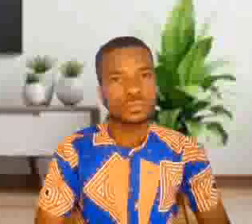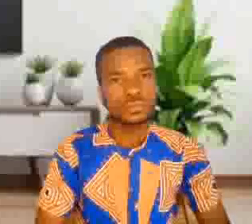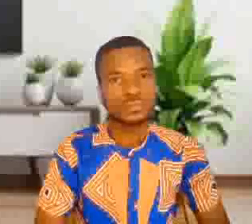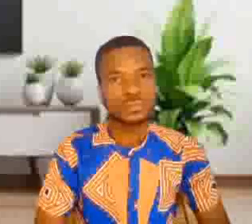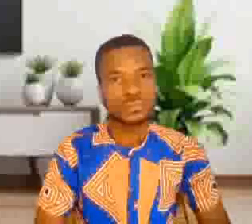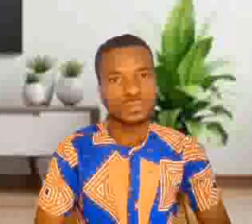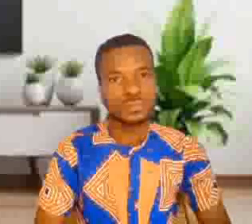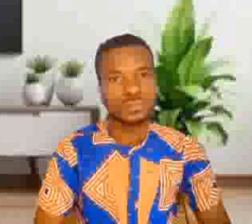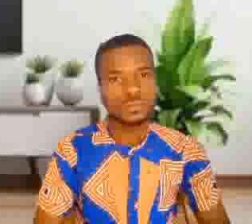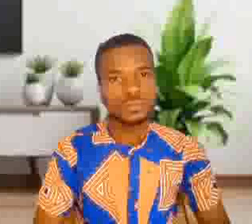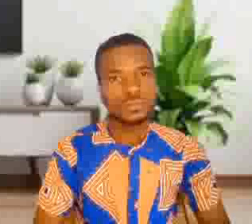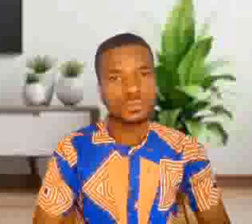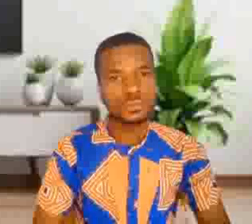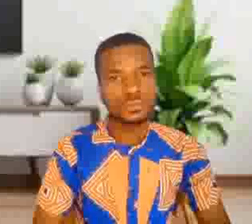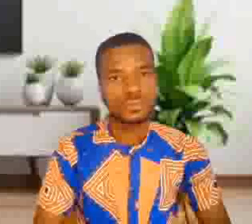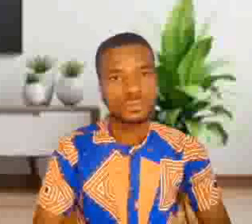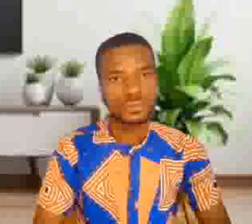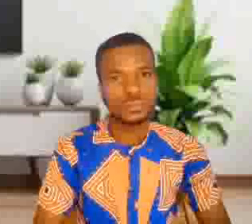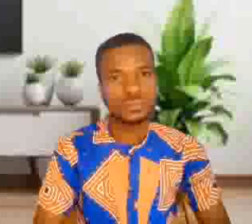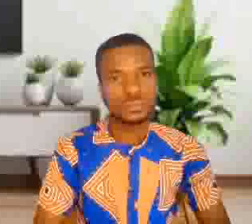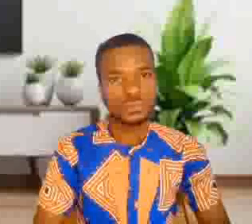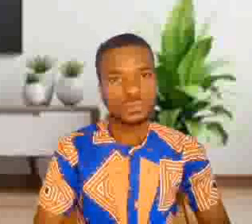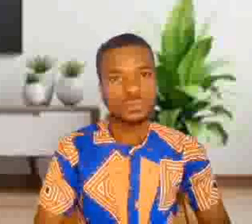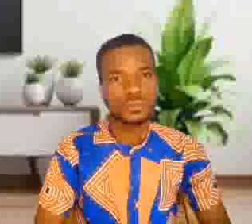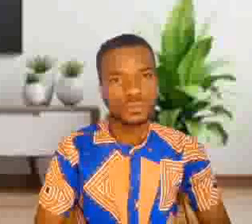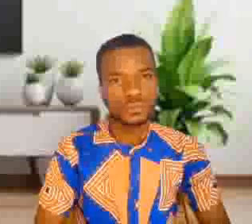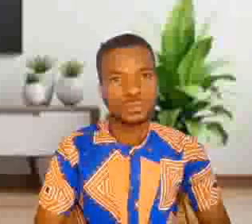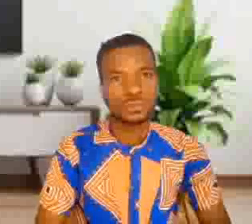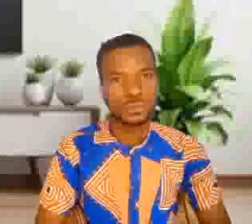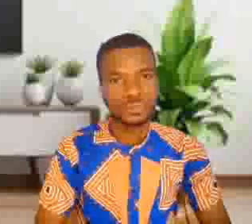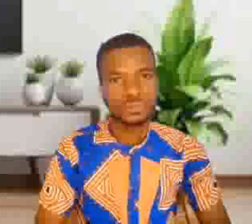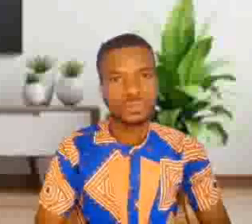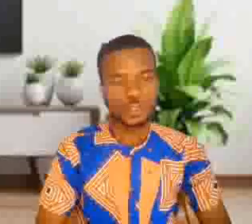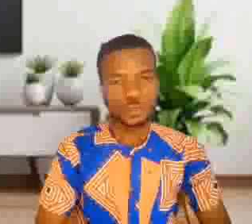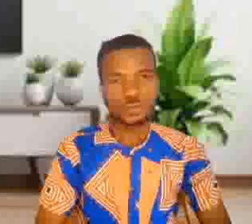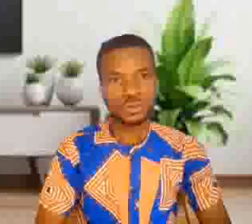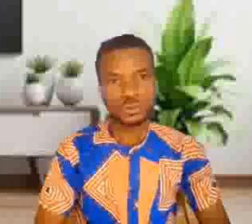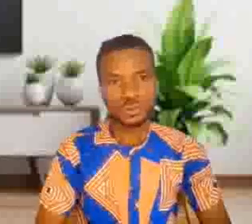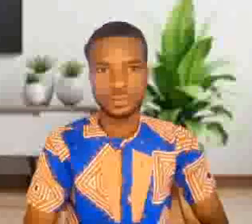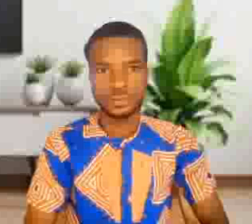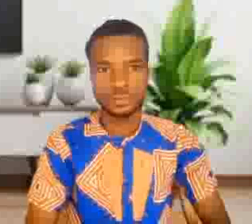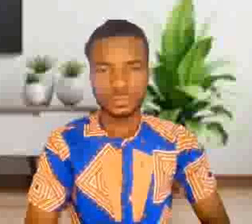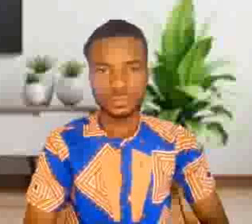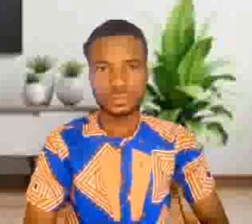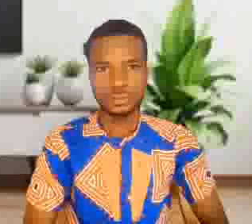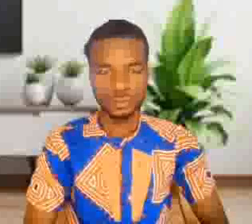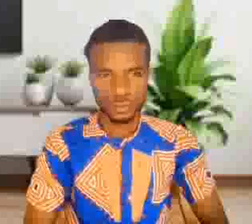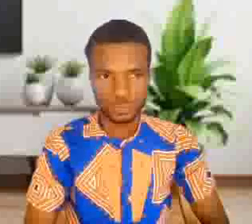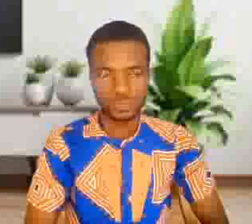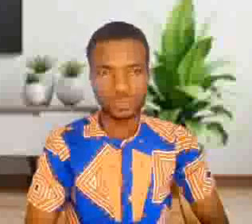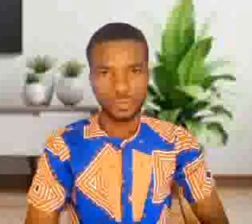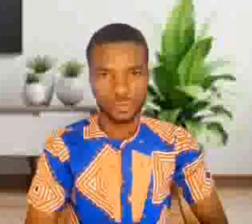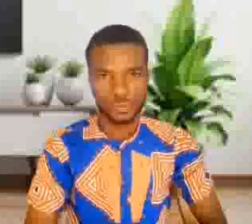us understanding on what happened, but God came back to recreate the world. And